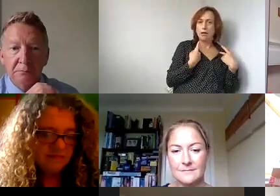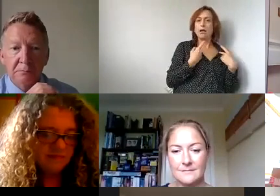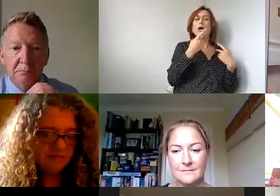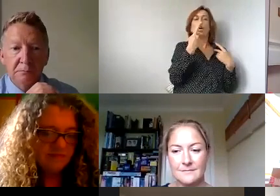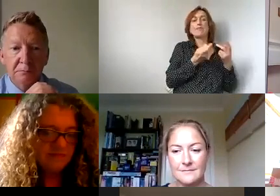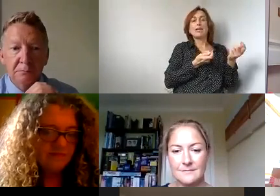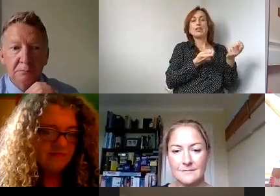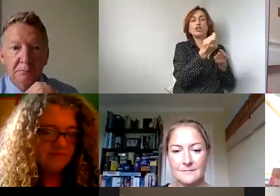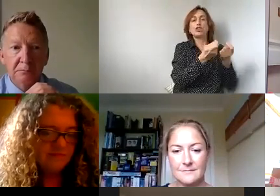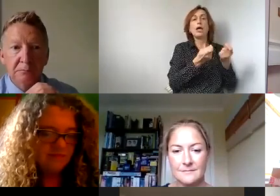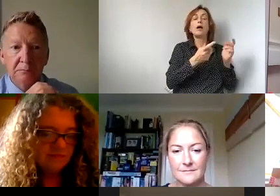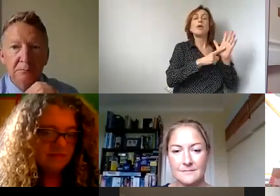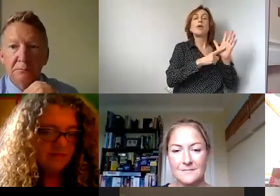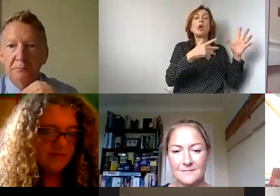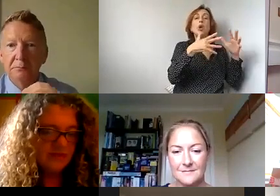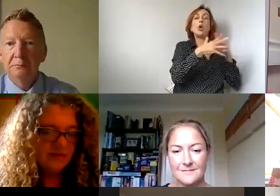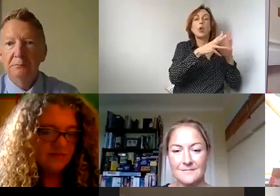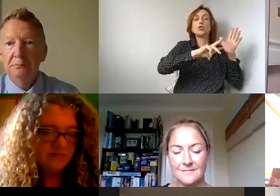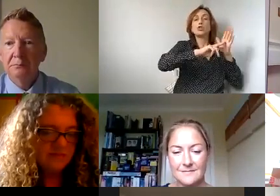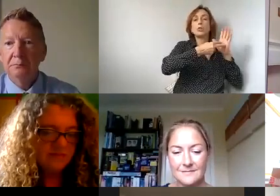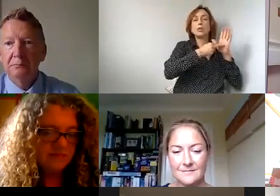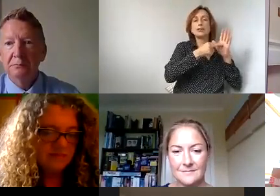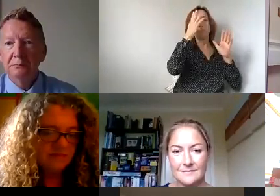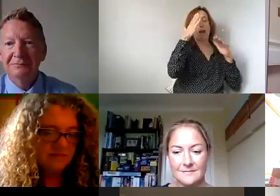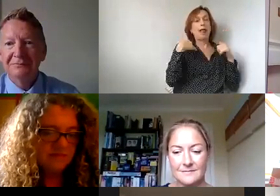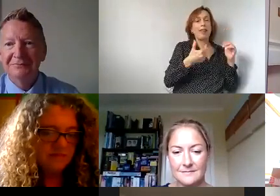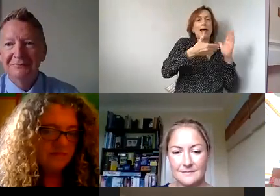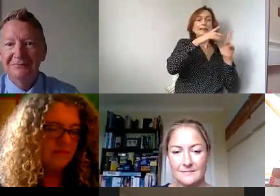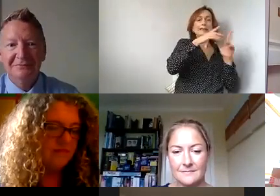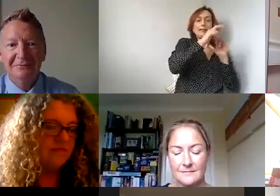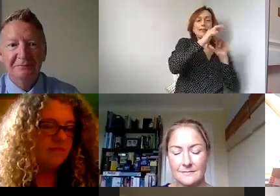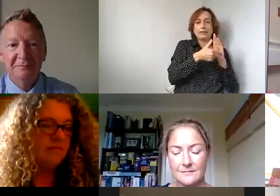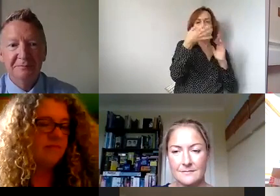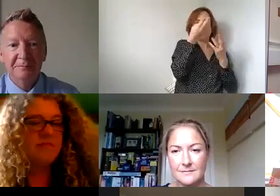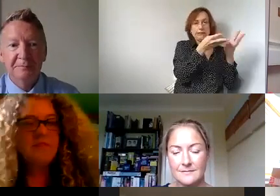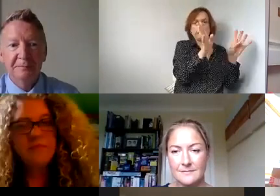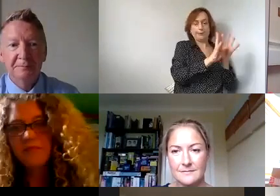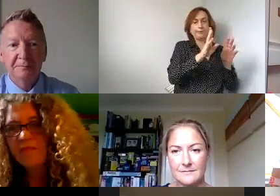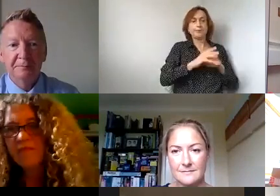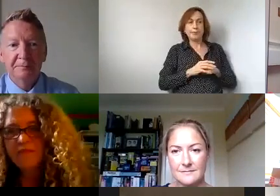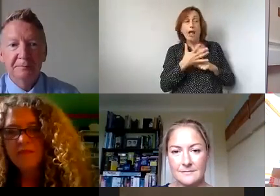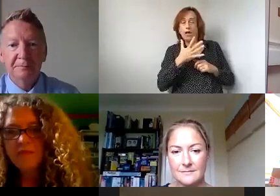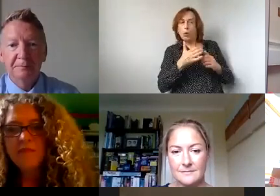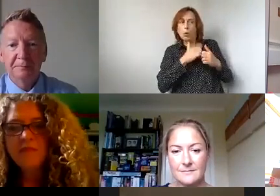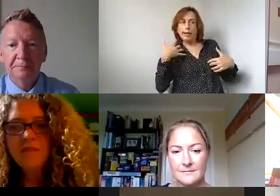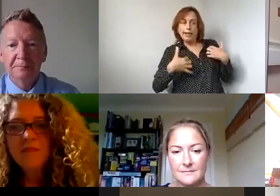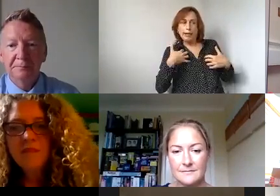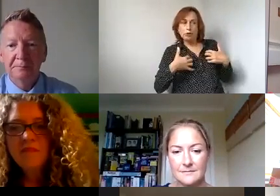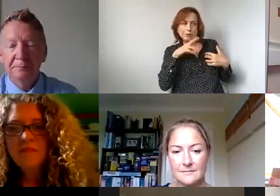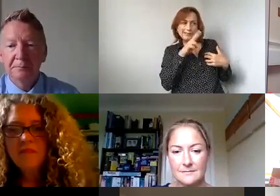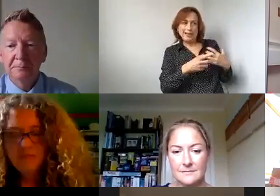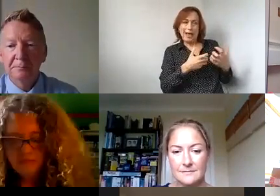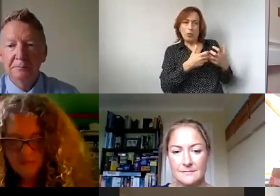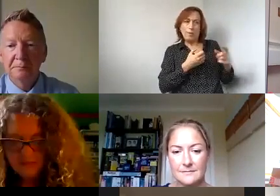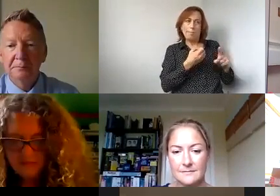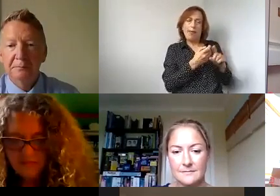we're really keen to actually have a lawyer and that expertise in, because there's been an awful lot of concern about what the impacts of the COVID-19 legislation has had on